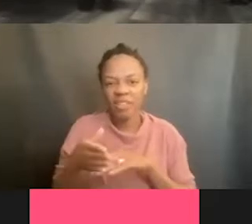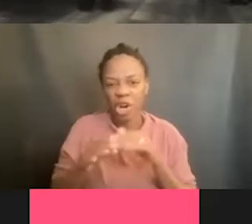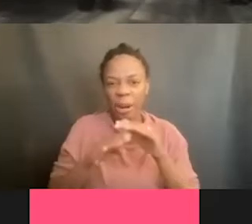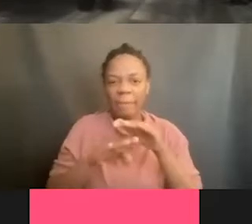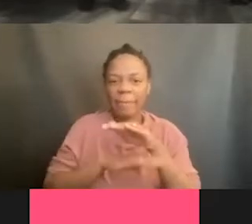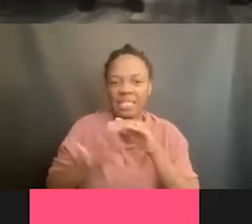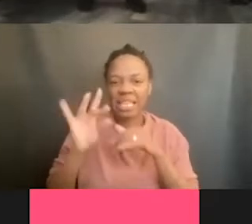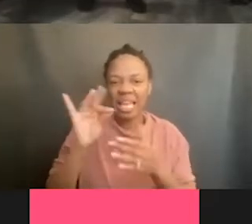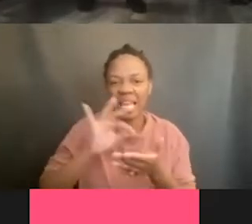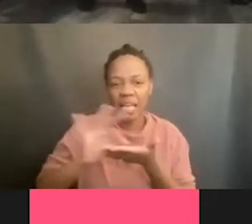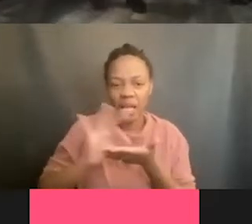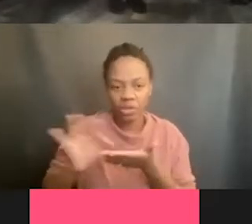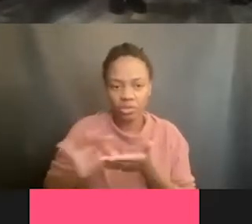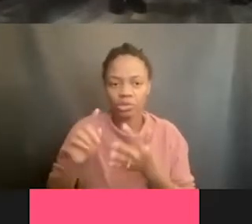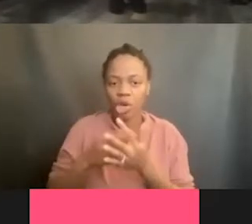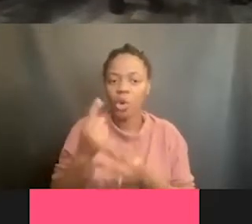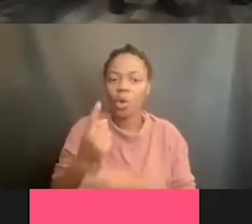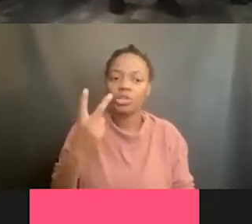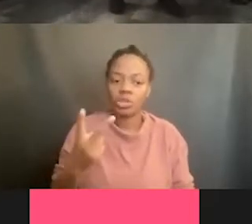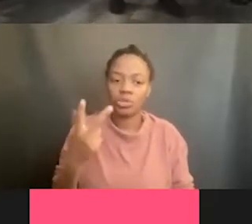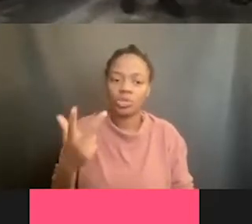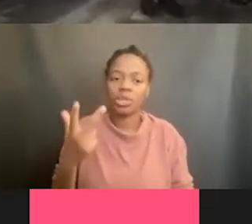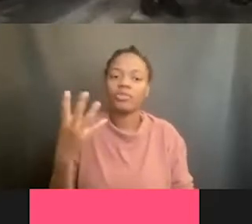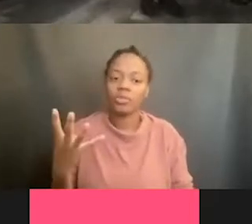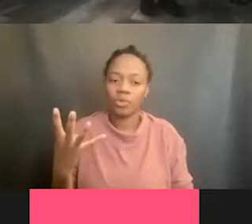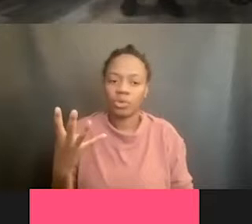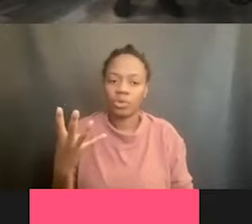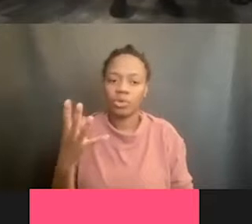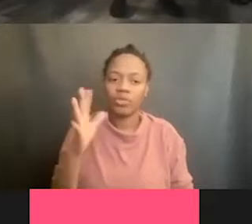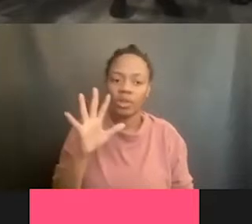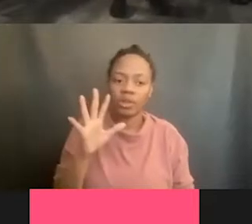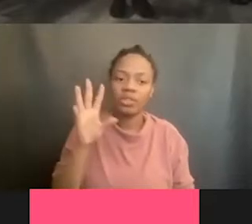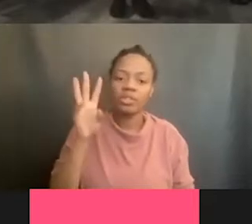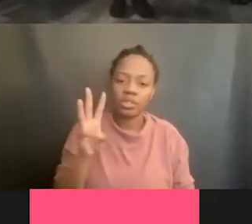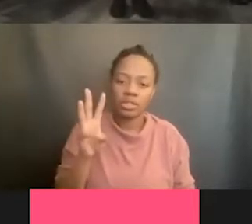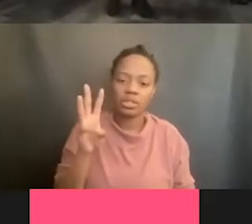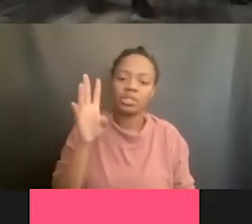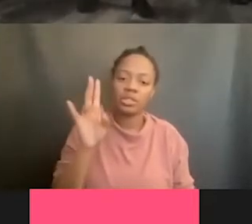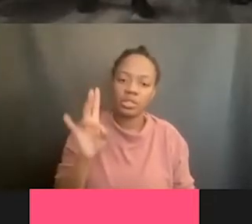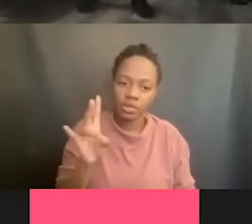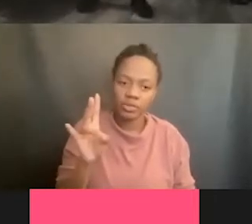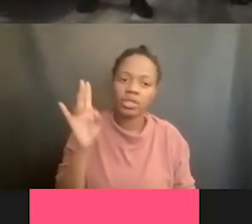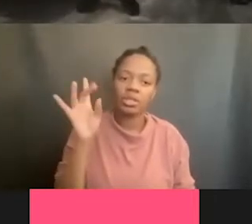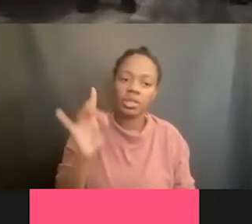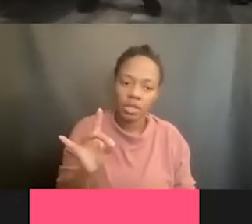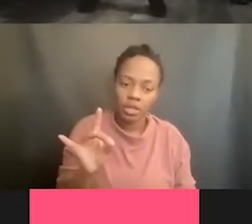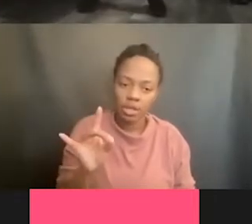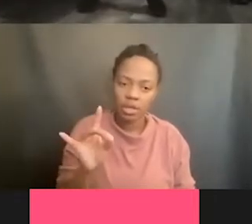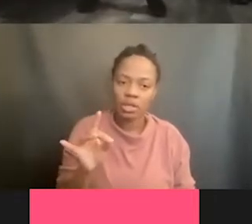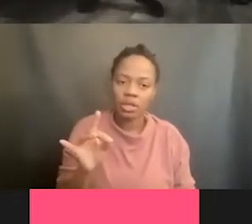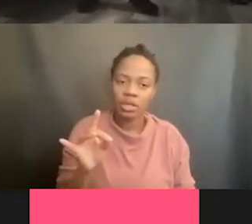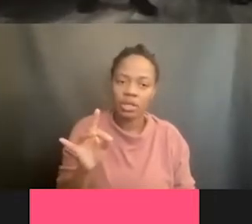do start 1, 2, 3, 4, 5, 6, 7, and